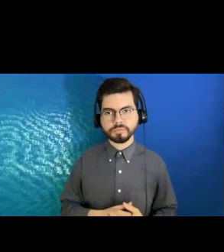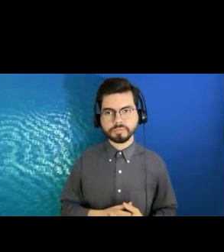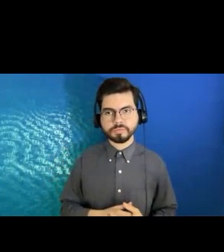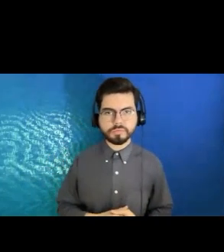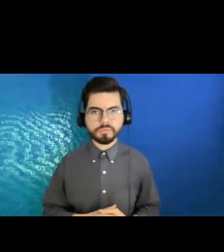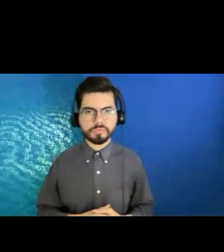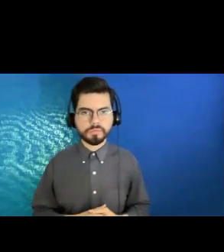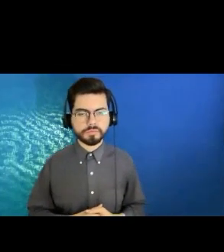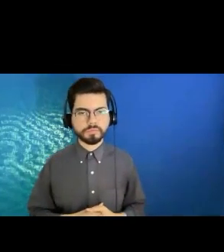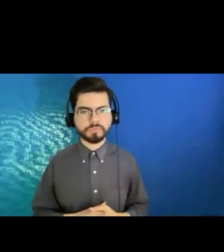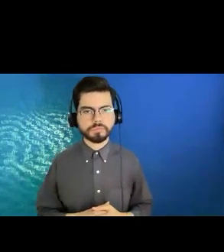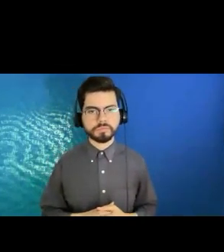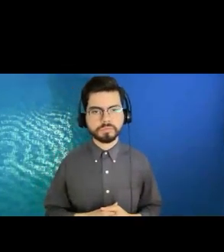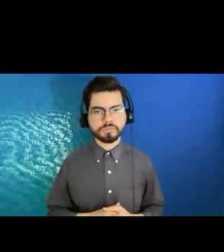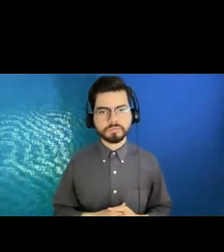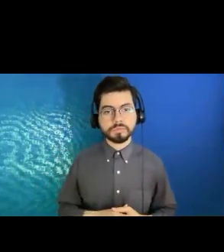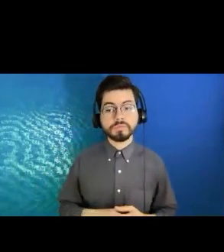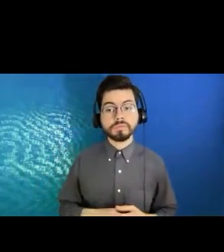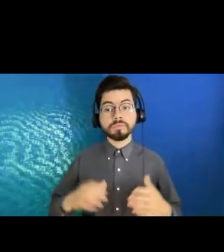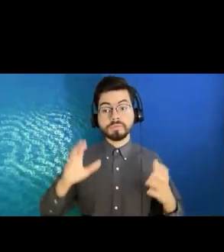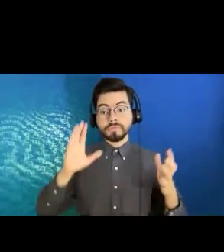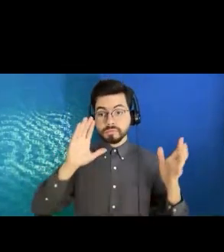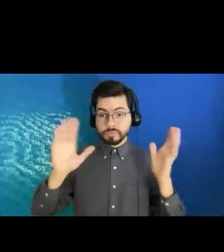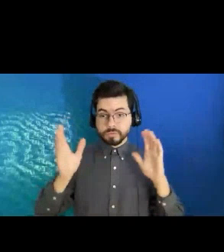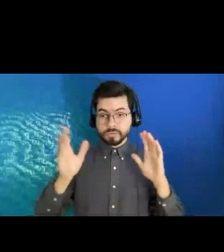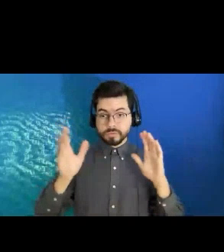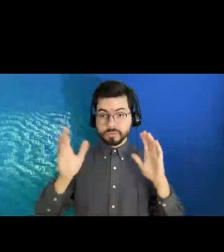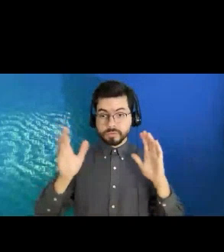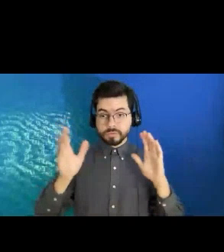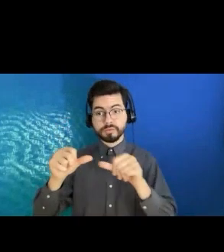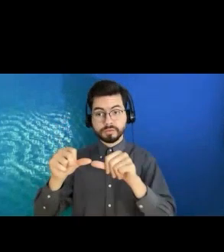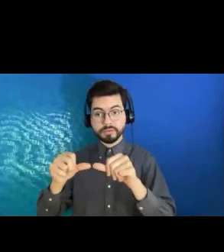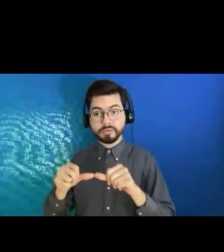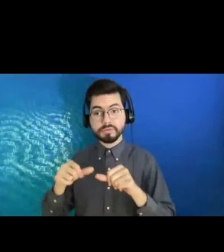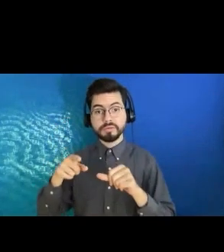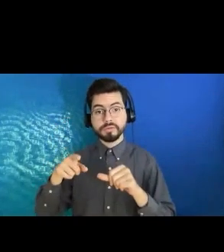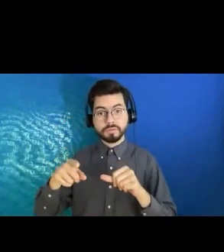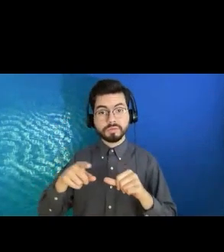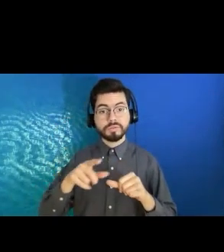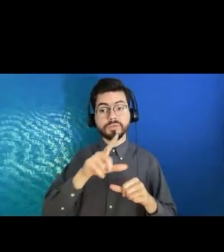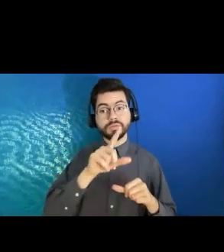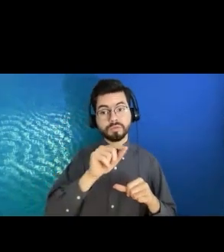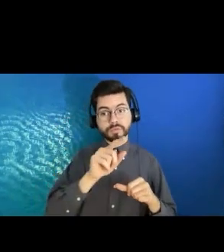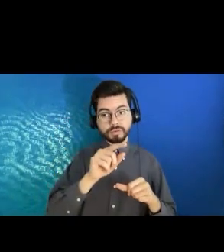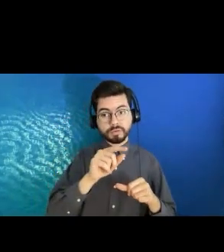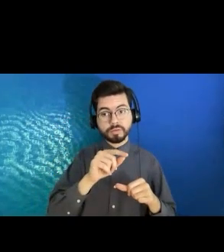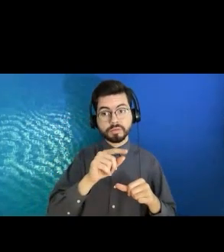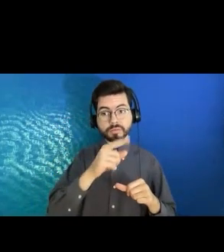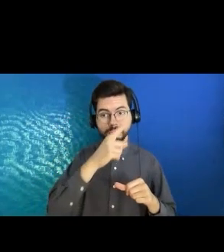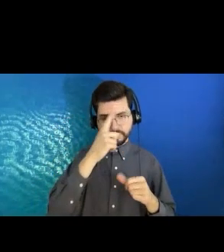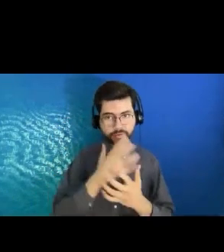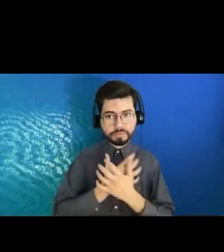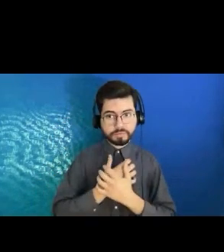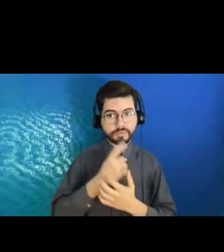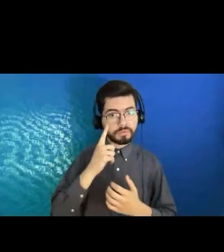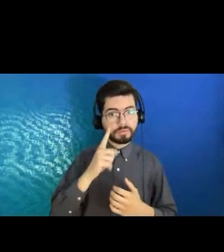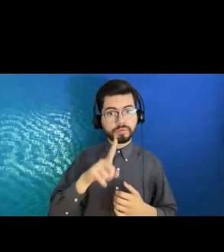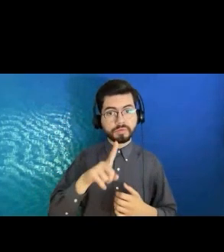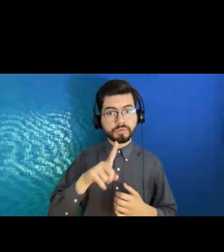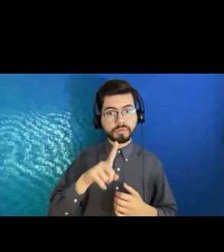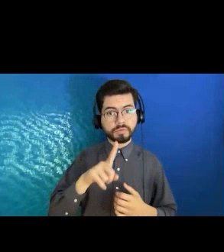And comparing to other areas, our 20 black bears per 100 square kilometers is quite a bit